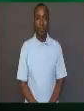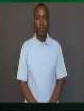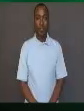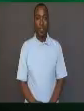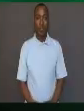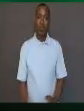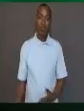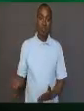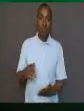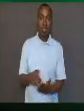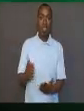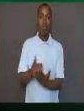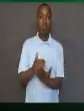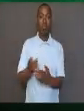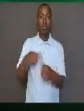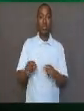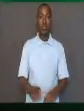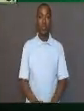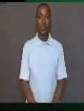Let's get back to our lesson.